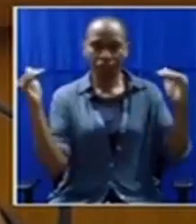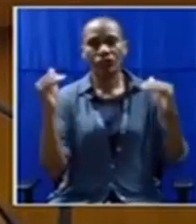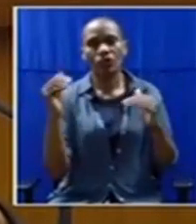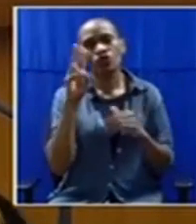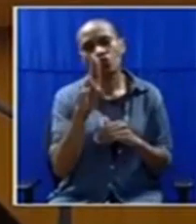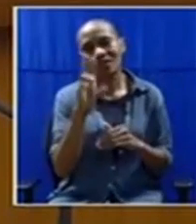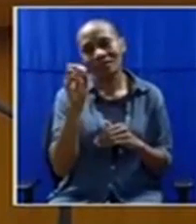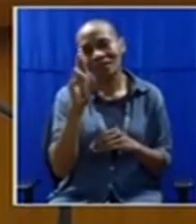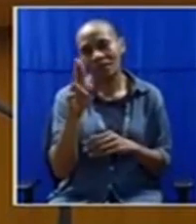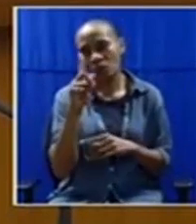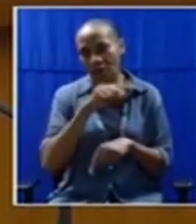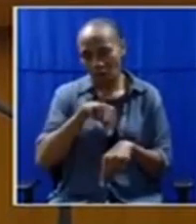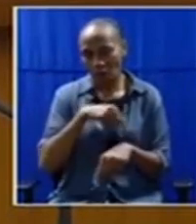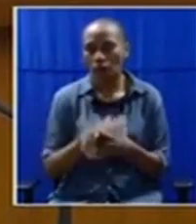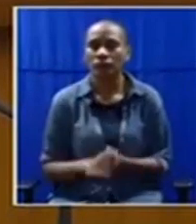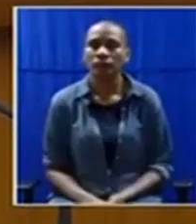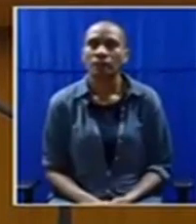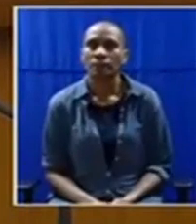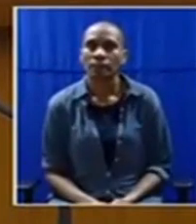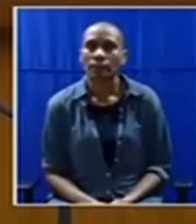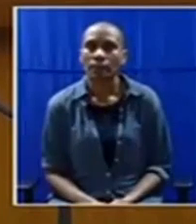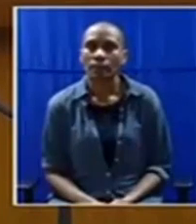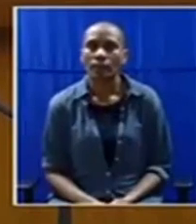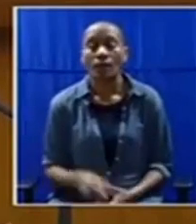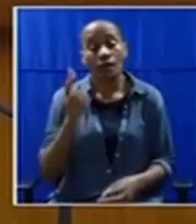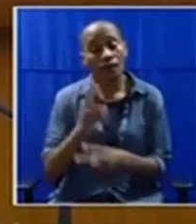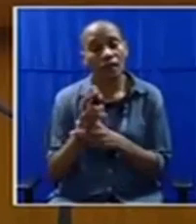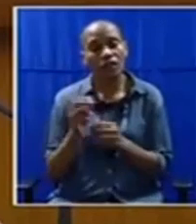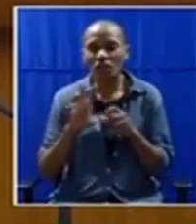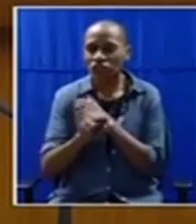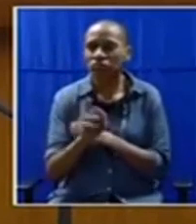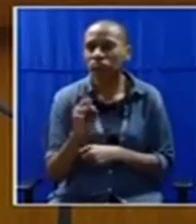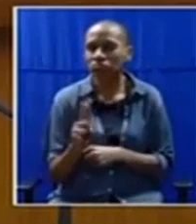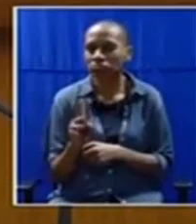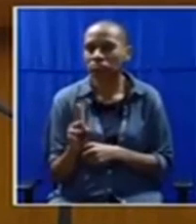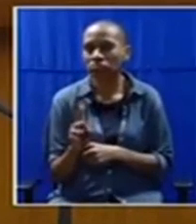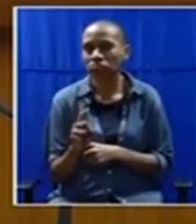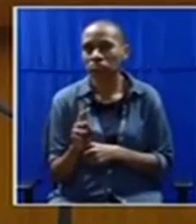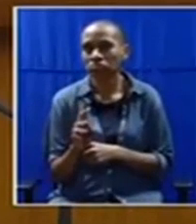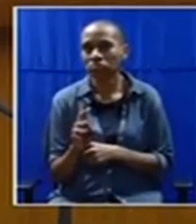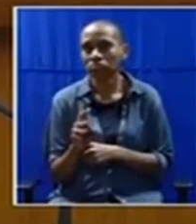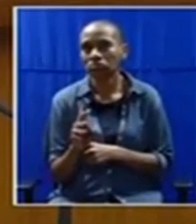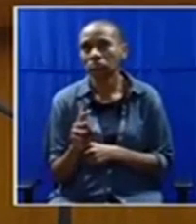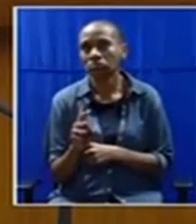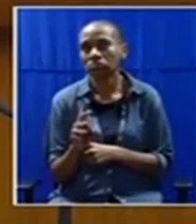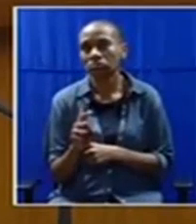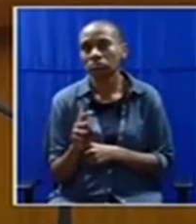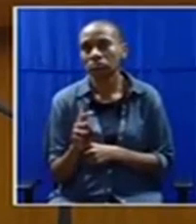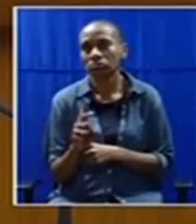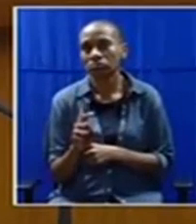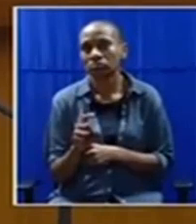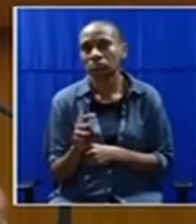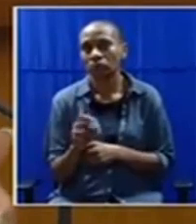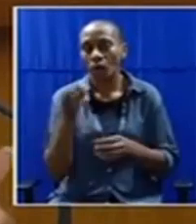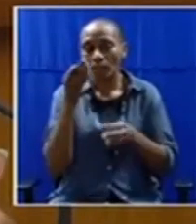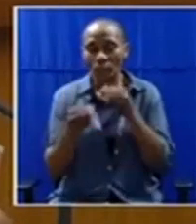national minimum wage. Another historic piece of legislation passed in this term of parliament is the